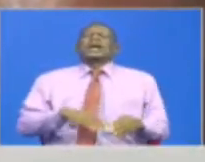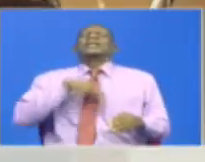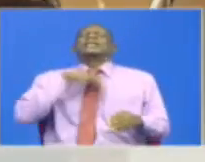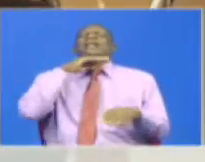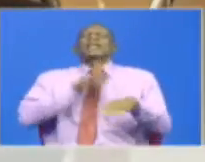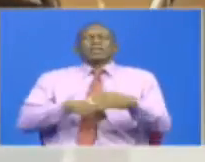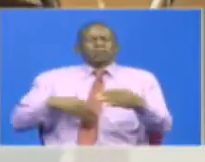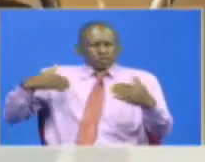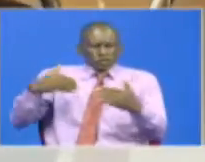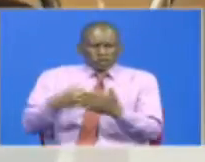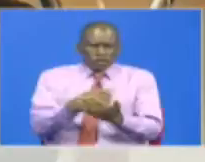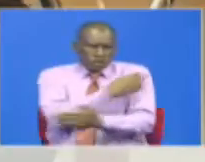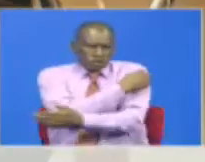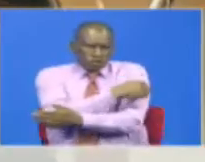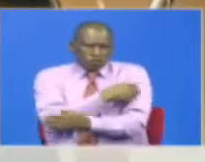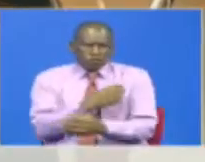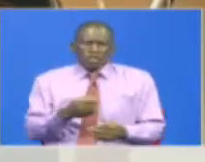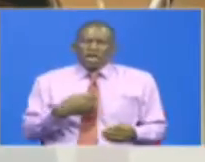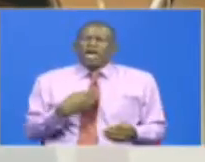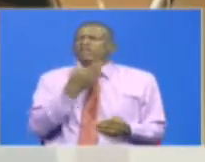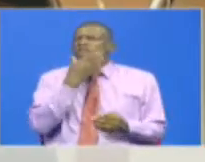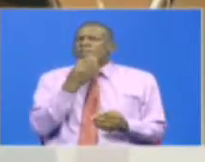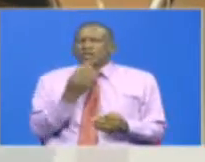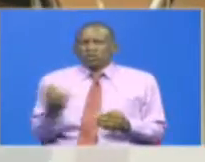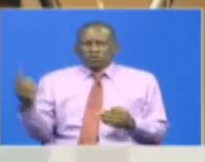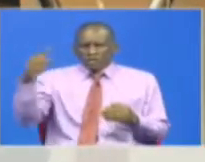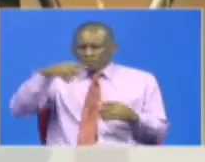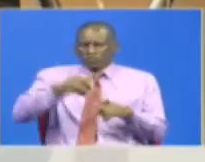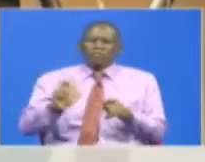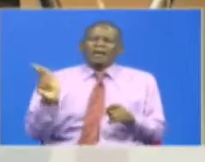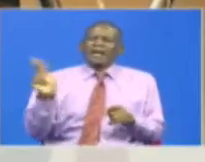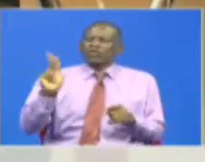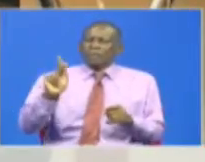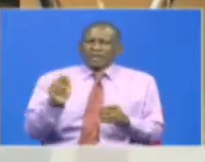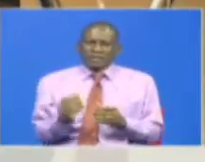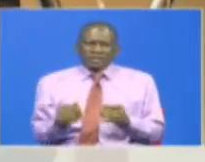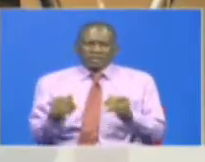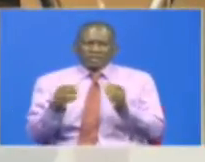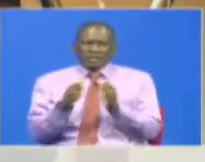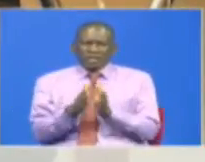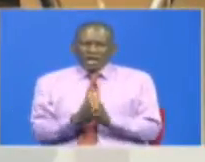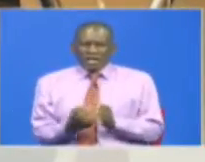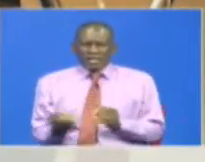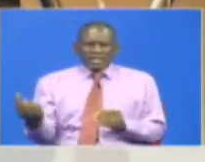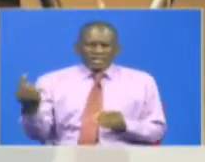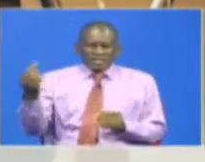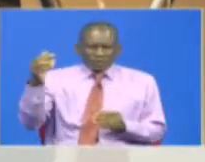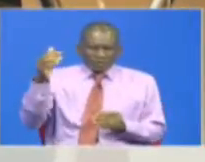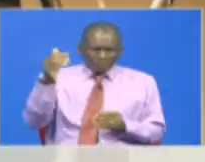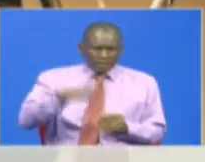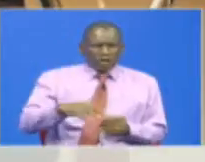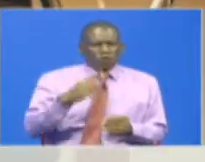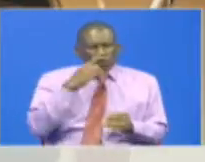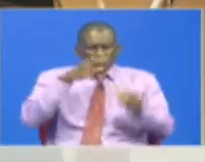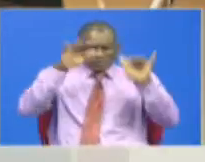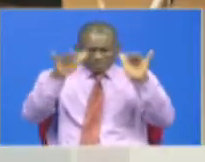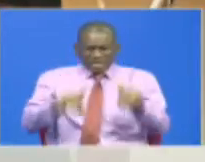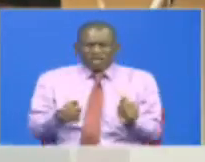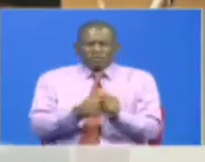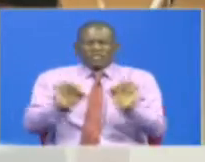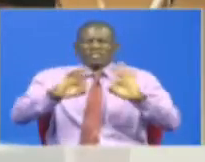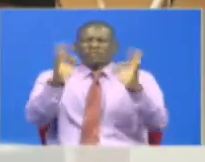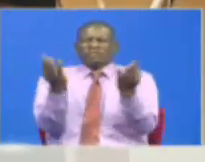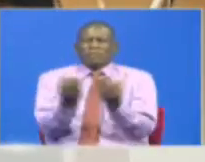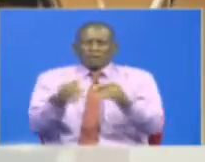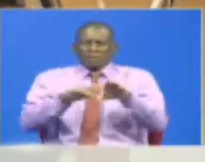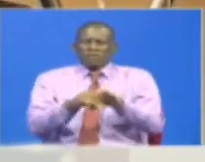hospital. A man who came all the way from Kariobangi, and he came home, stayed with his family for 4 days,